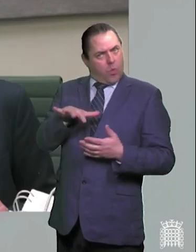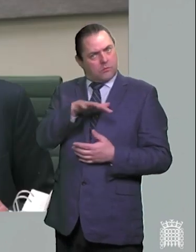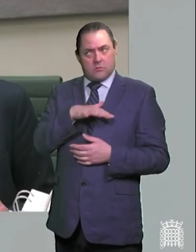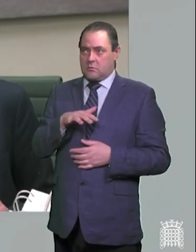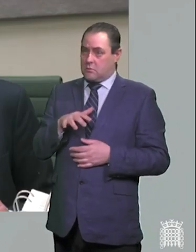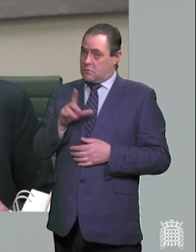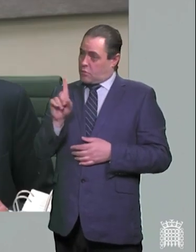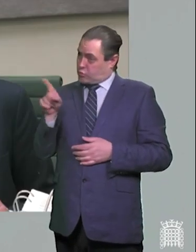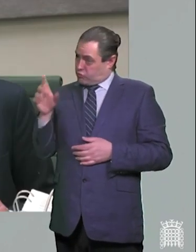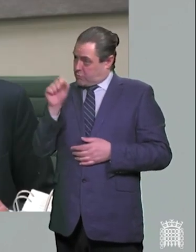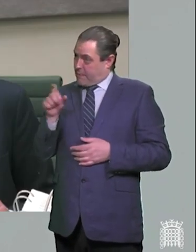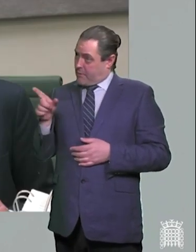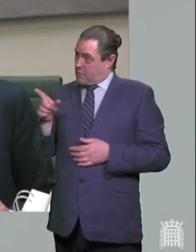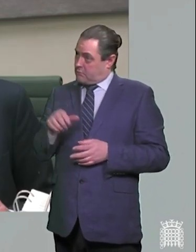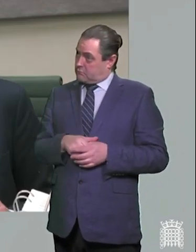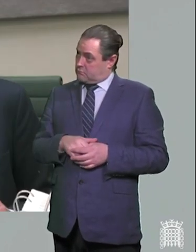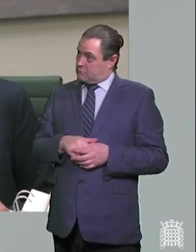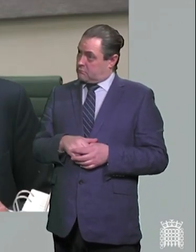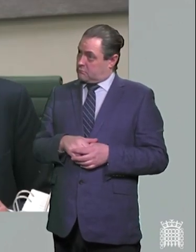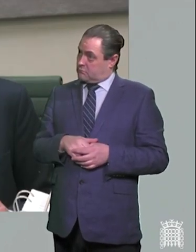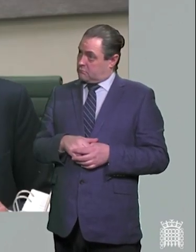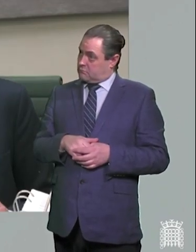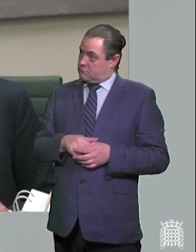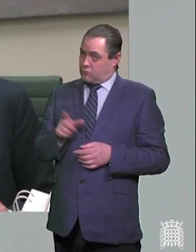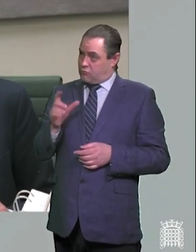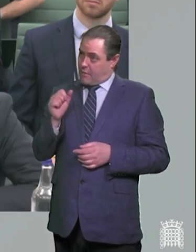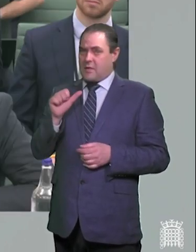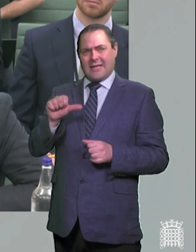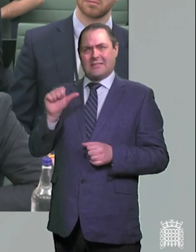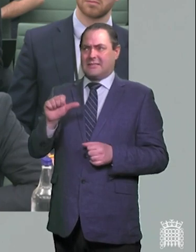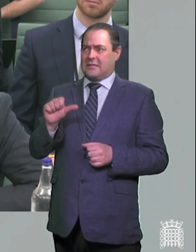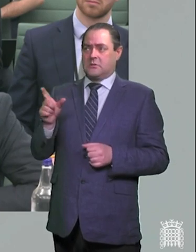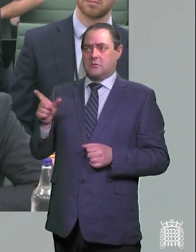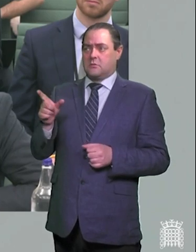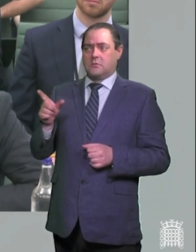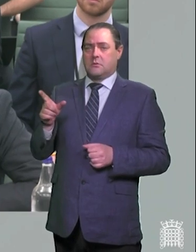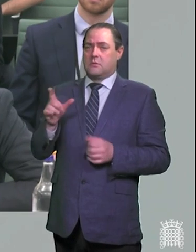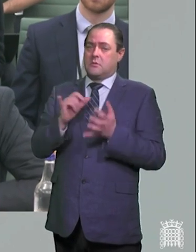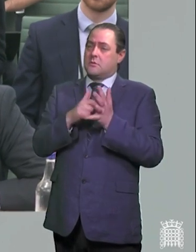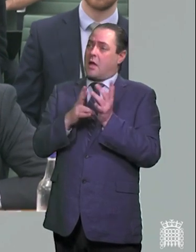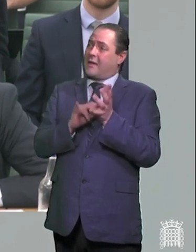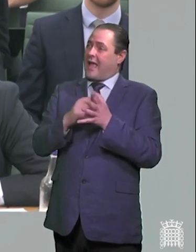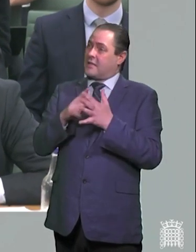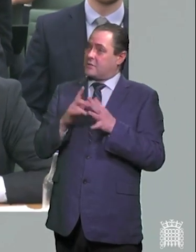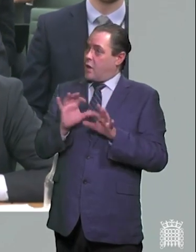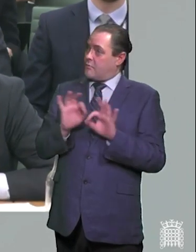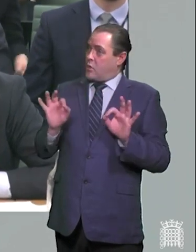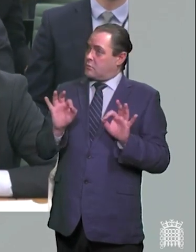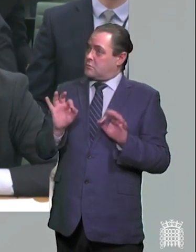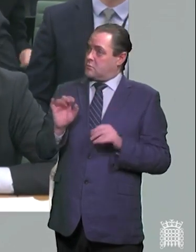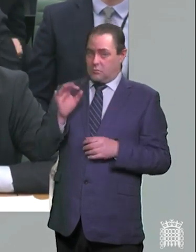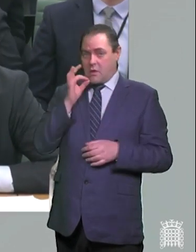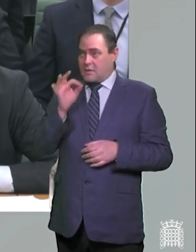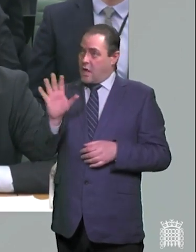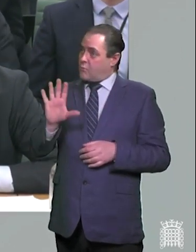you remember Simon Case saying? Frankly, yes, I so, don't. But it's, I'm not questioning. But you should ask